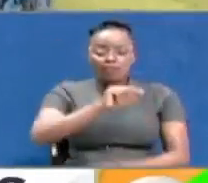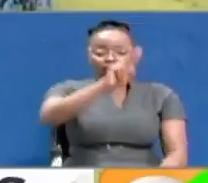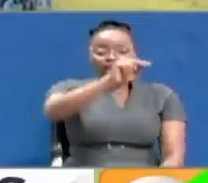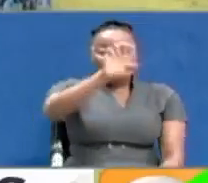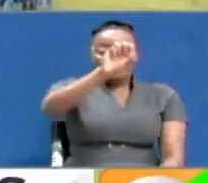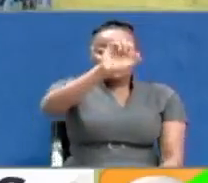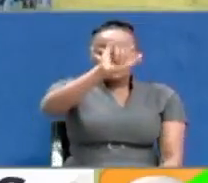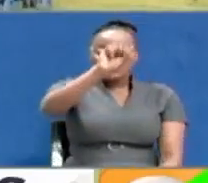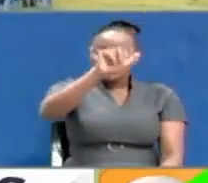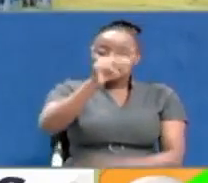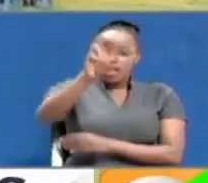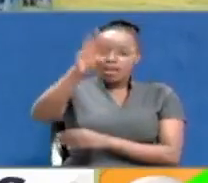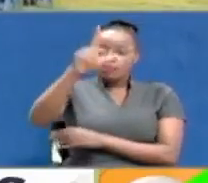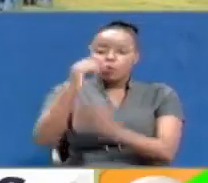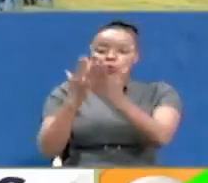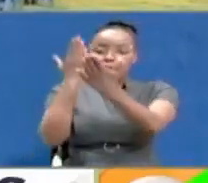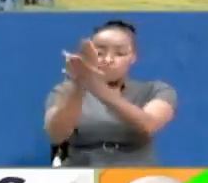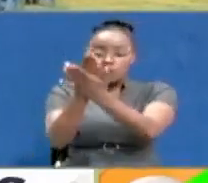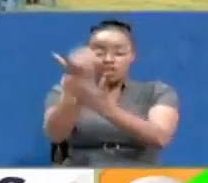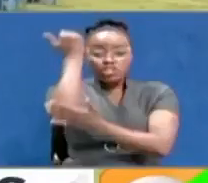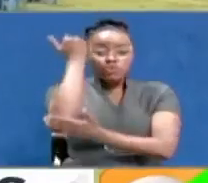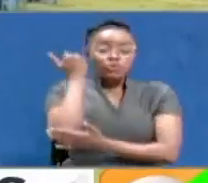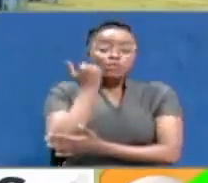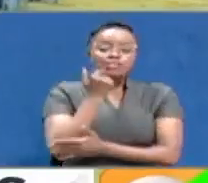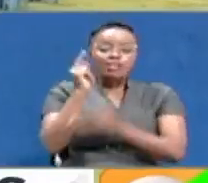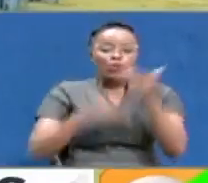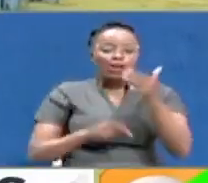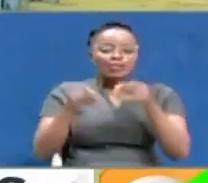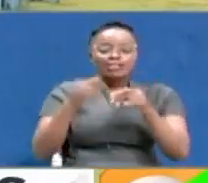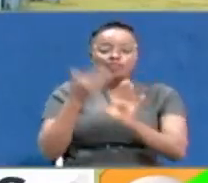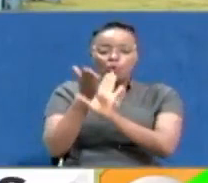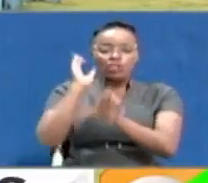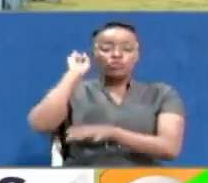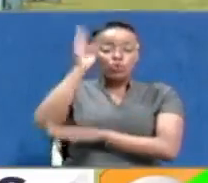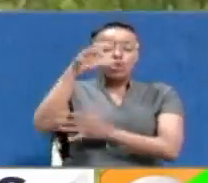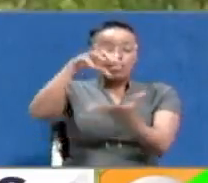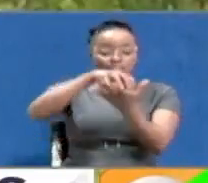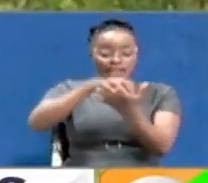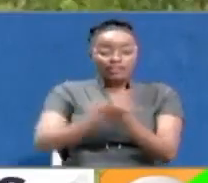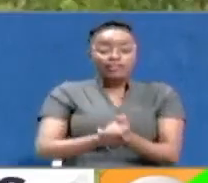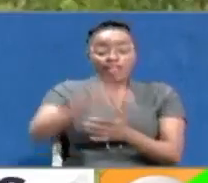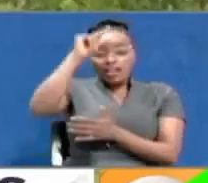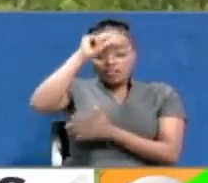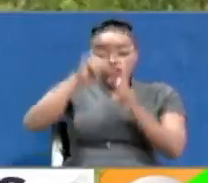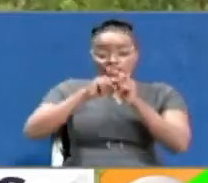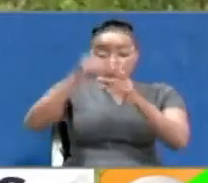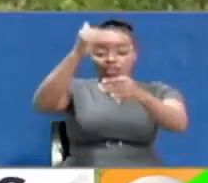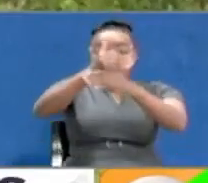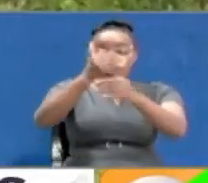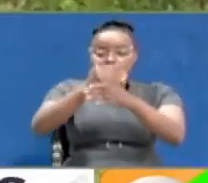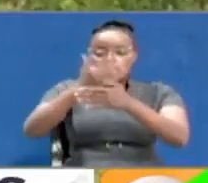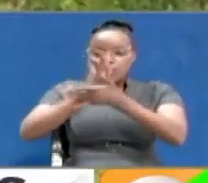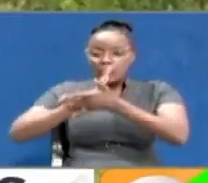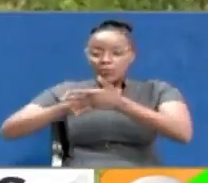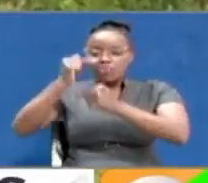MCA Samuel Tonui, who recently filed a petition in court, now saying he will withdraw the case. As the government commences the boundary